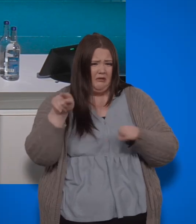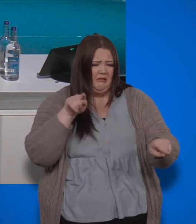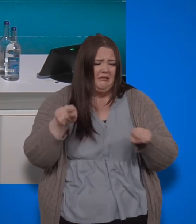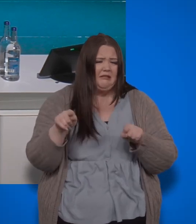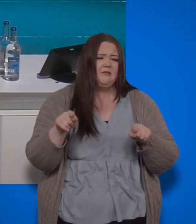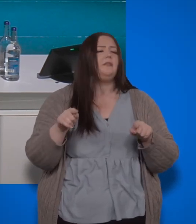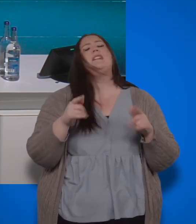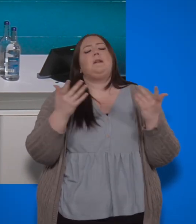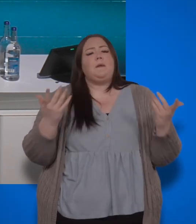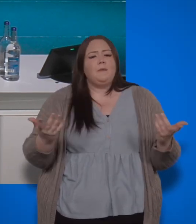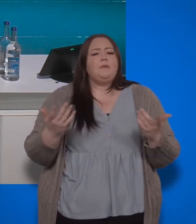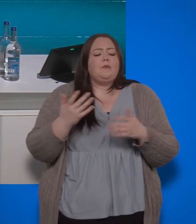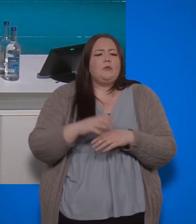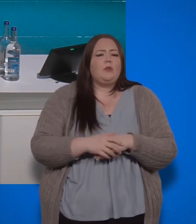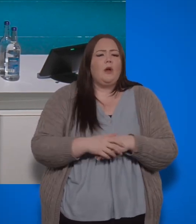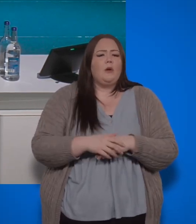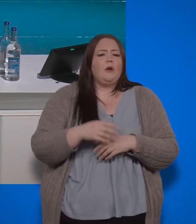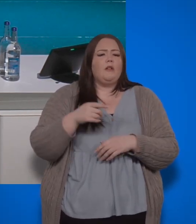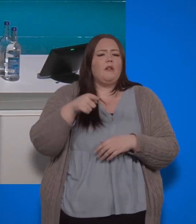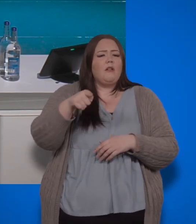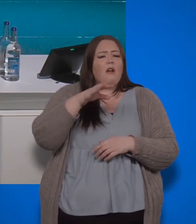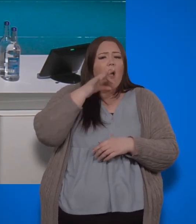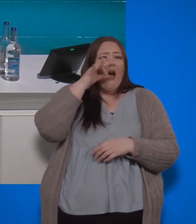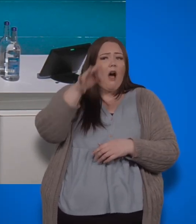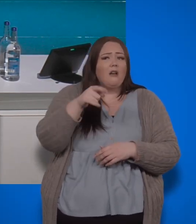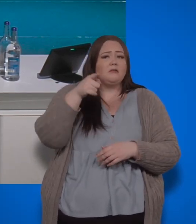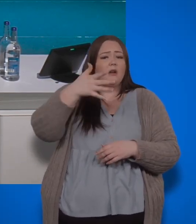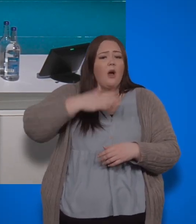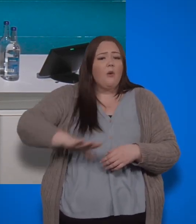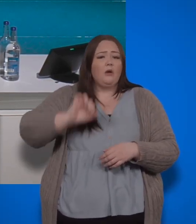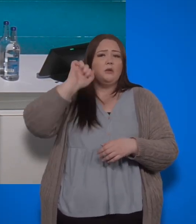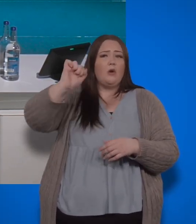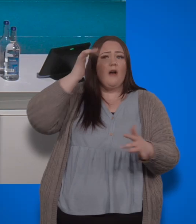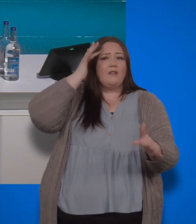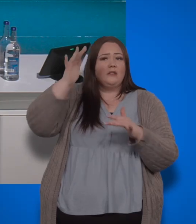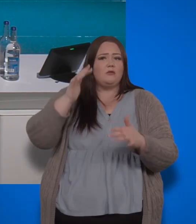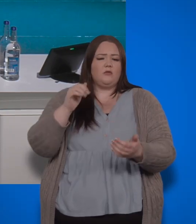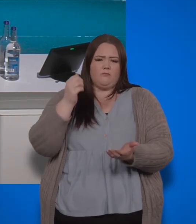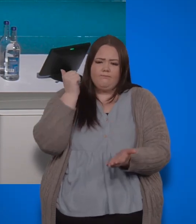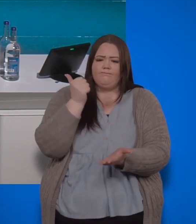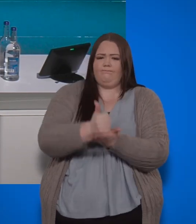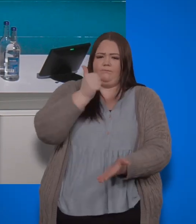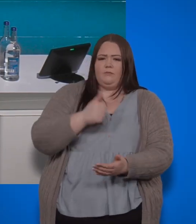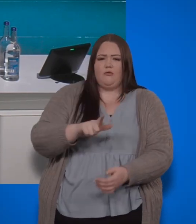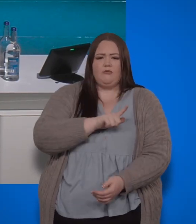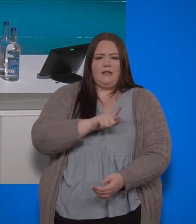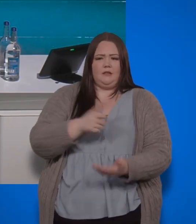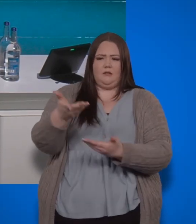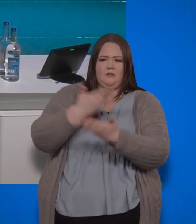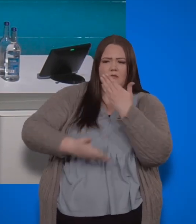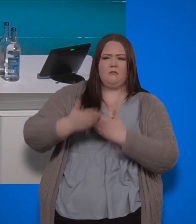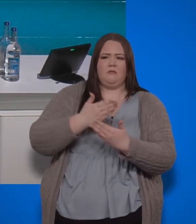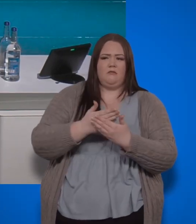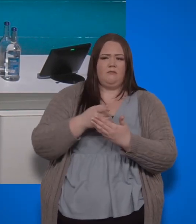live in? So they have a deep sense of unease. But if you ask them to give a coherent, logical, philosophically robust reason